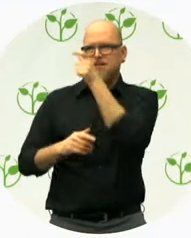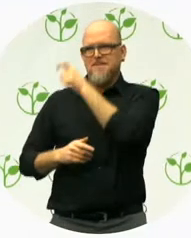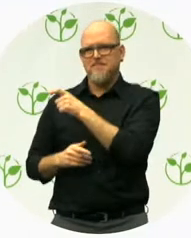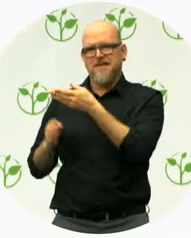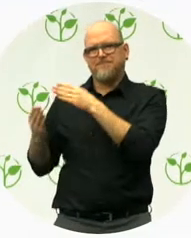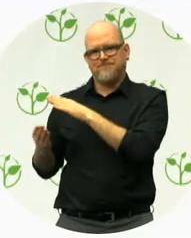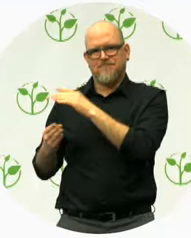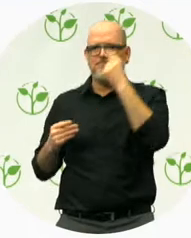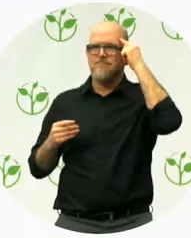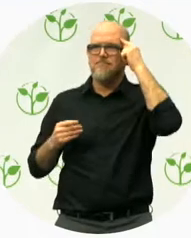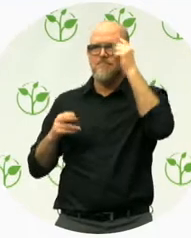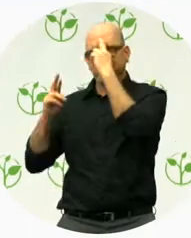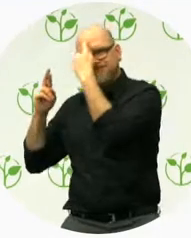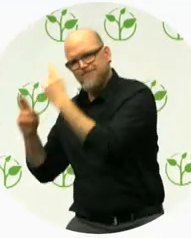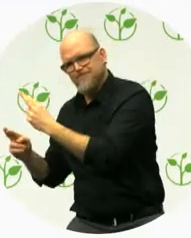respect,